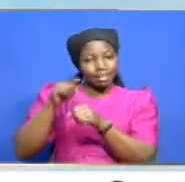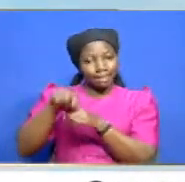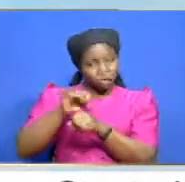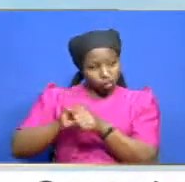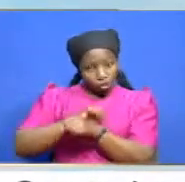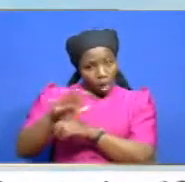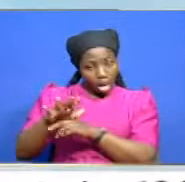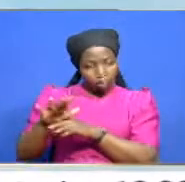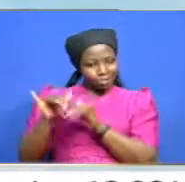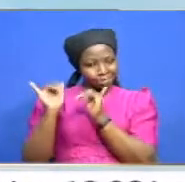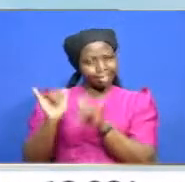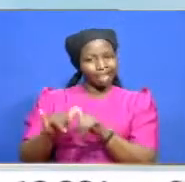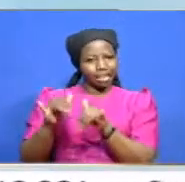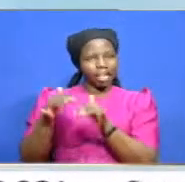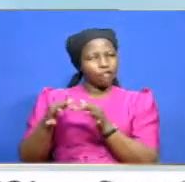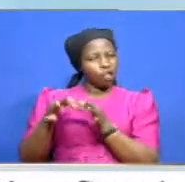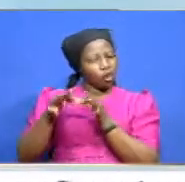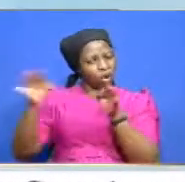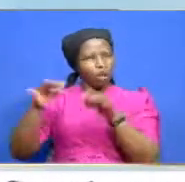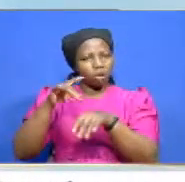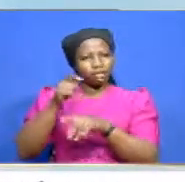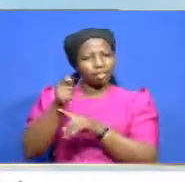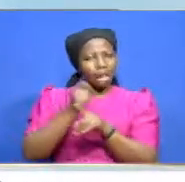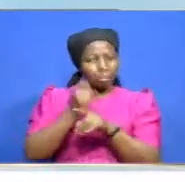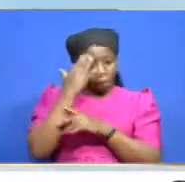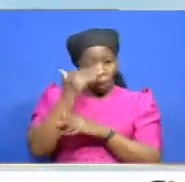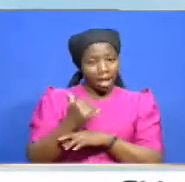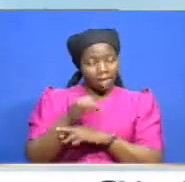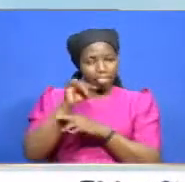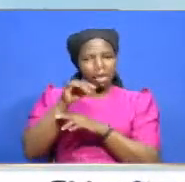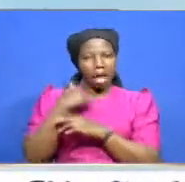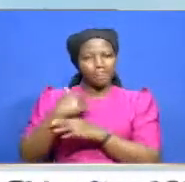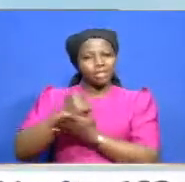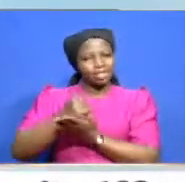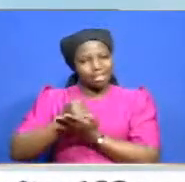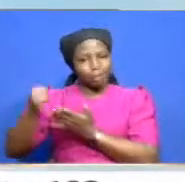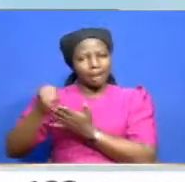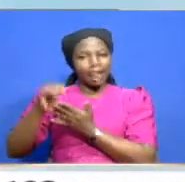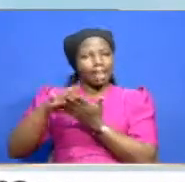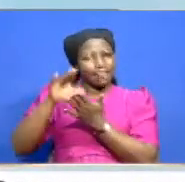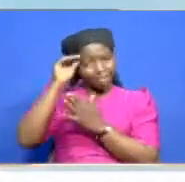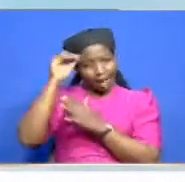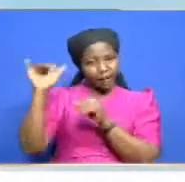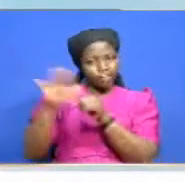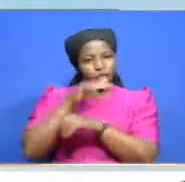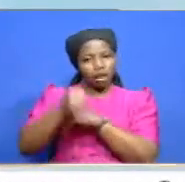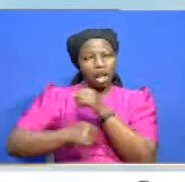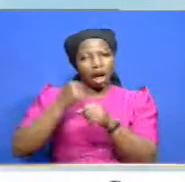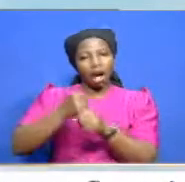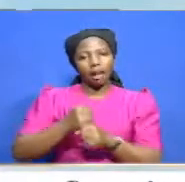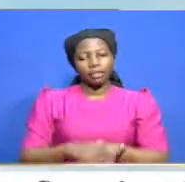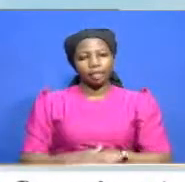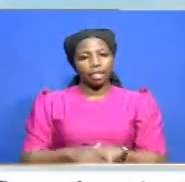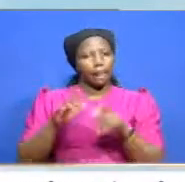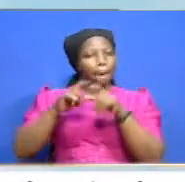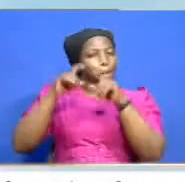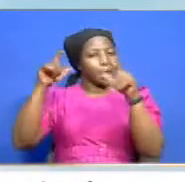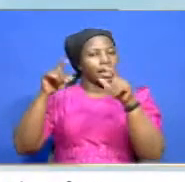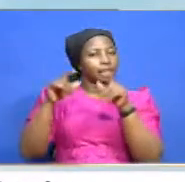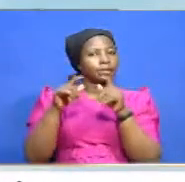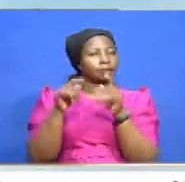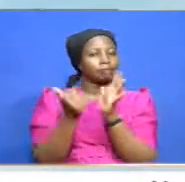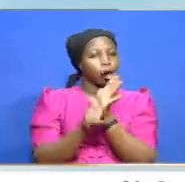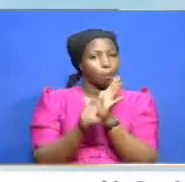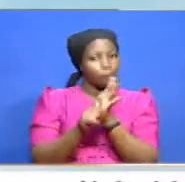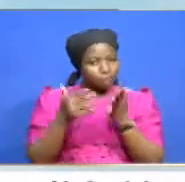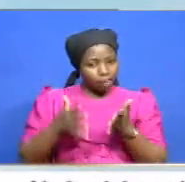we have suspended an entire year. And the only challenge that is major in this is that we have to